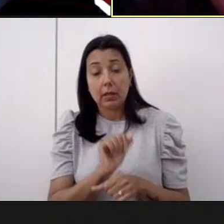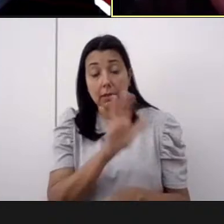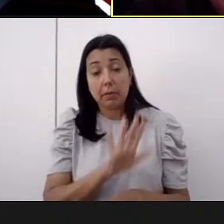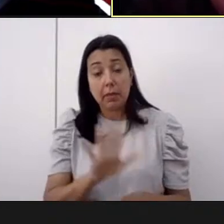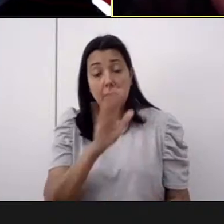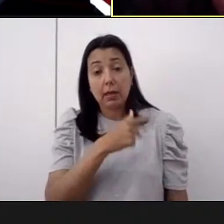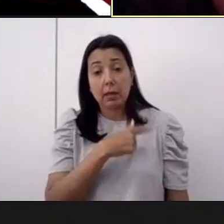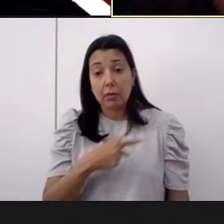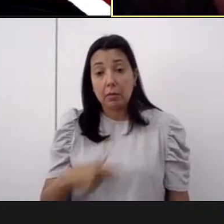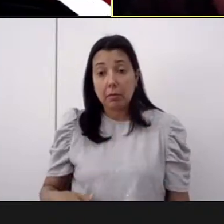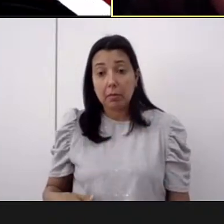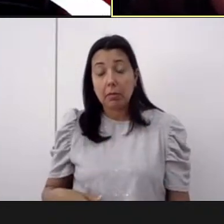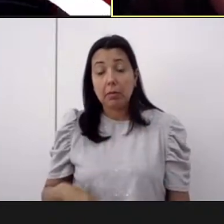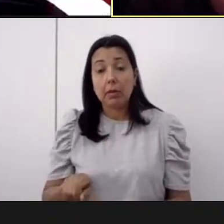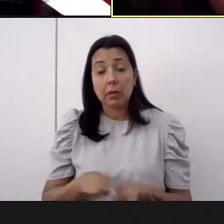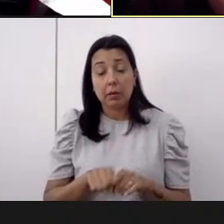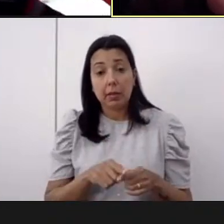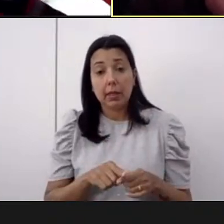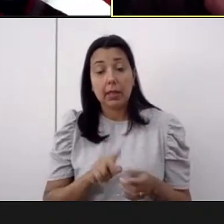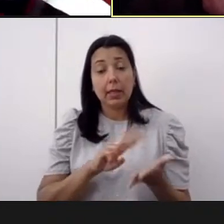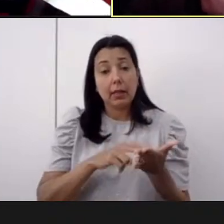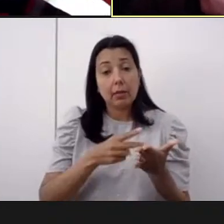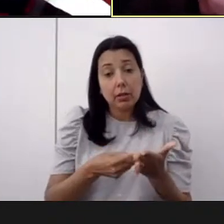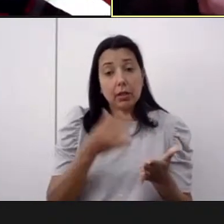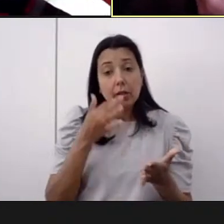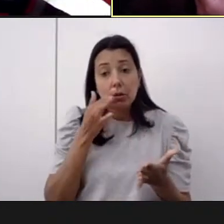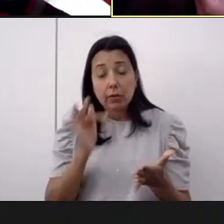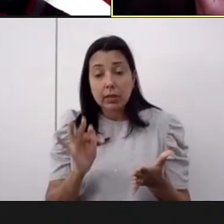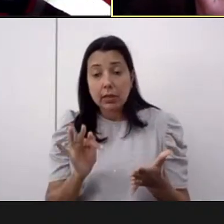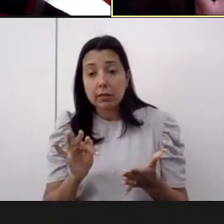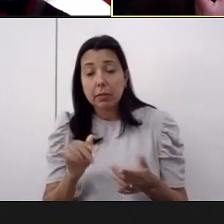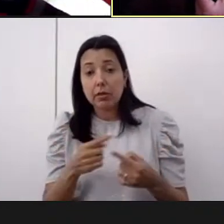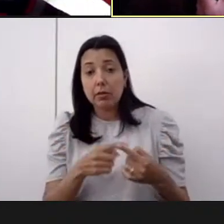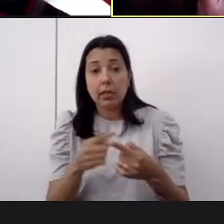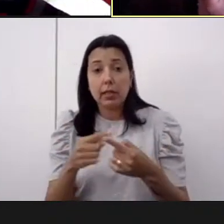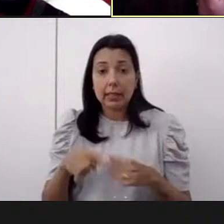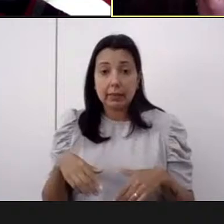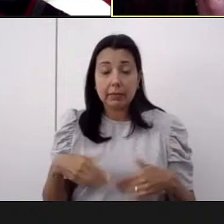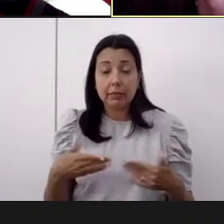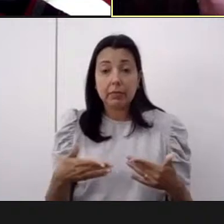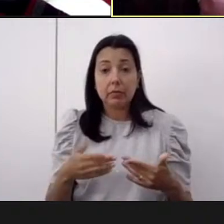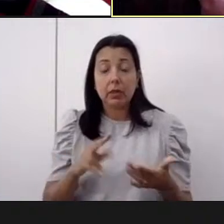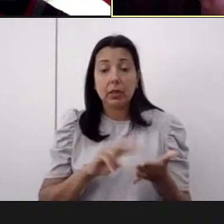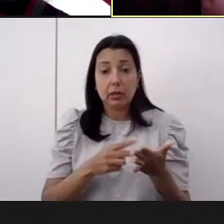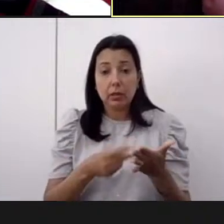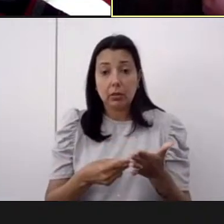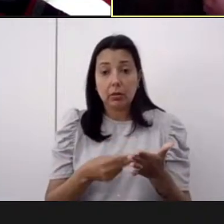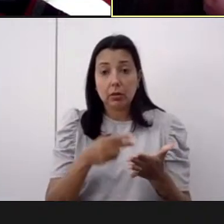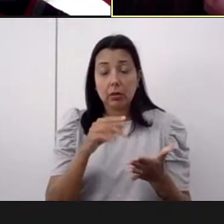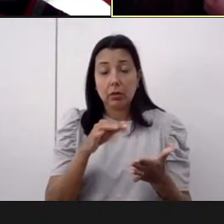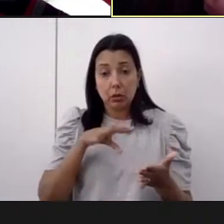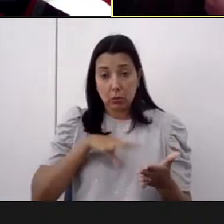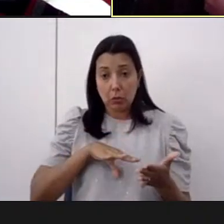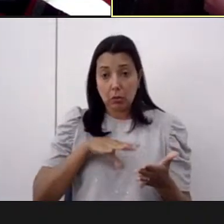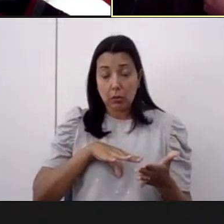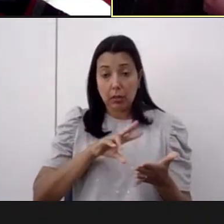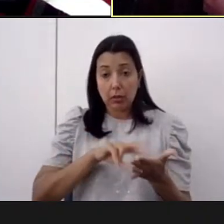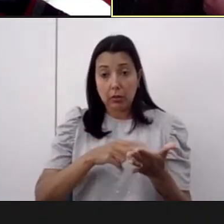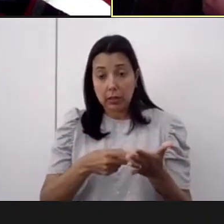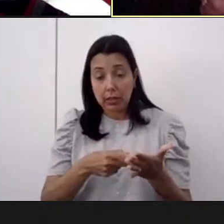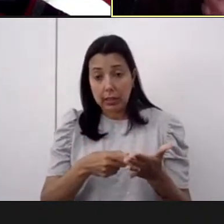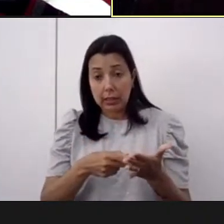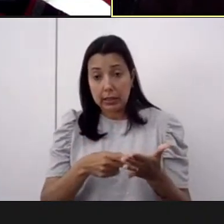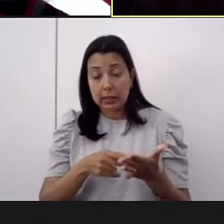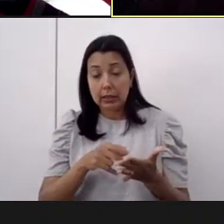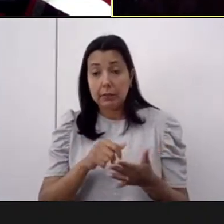English. We have another question here, which is also to Thierry.